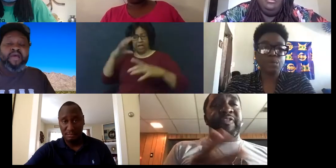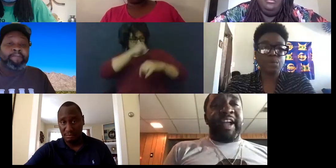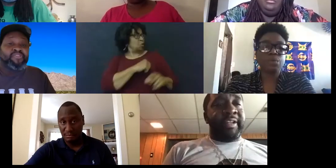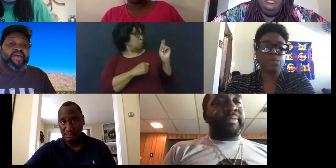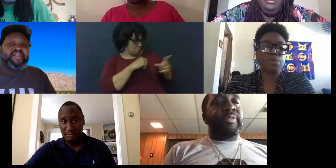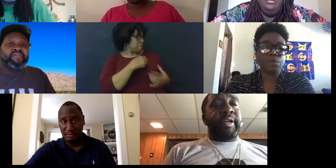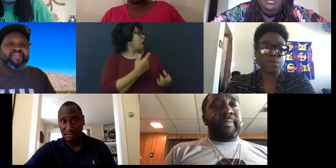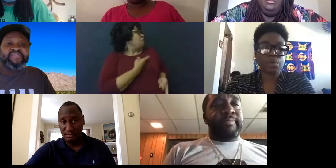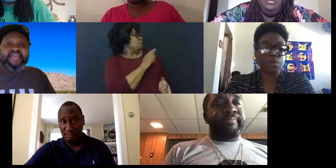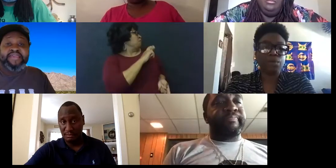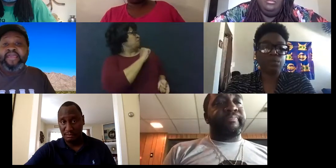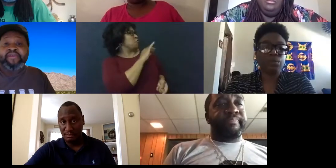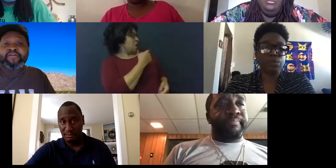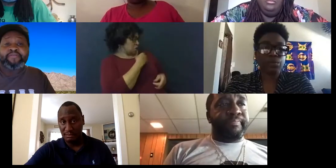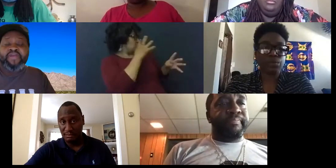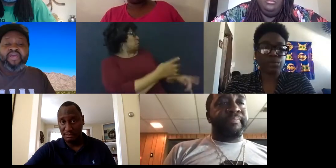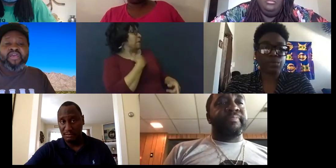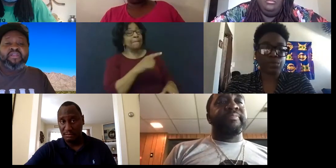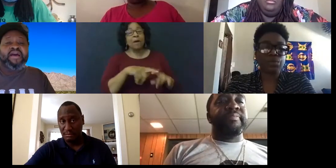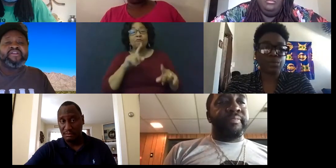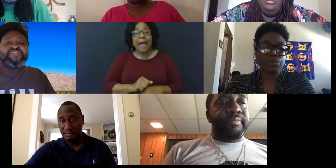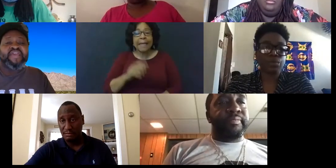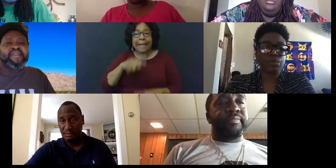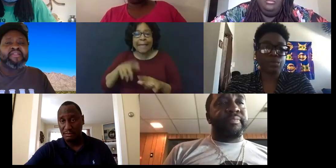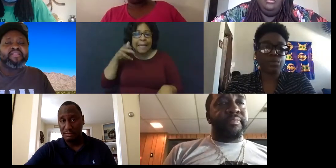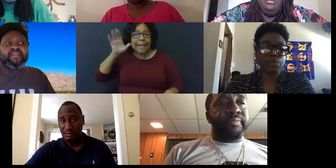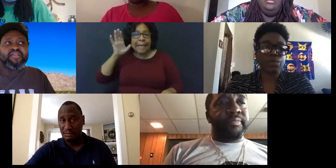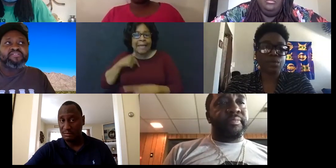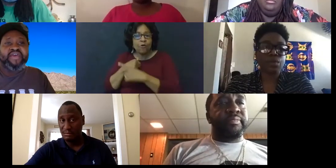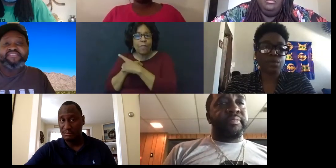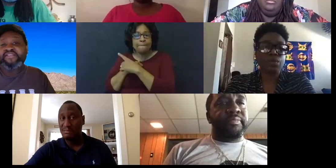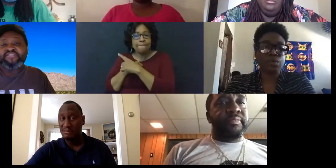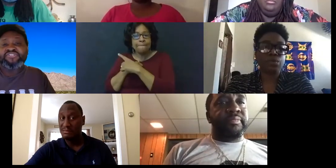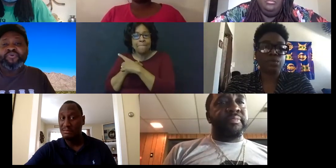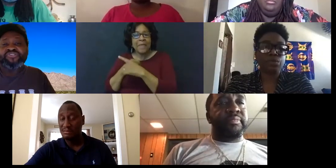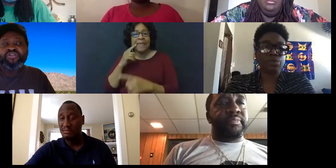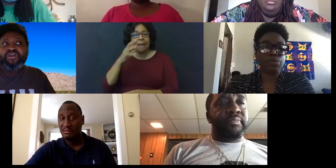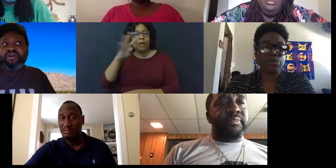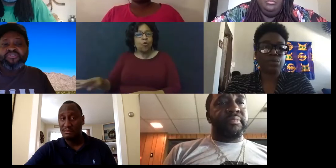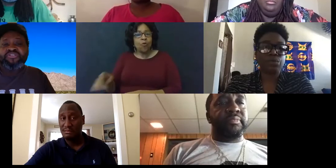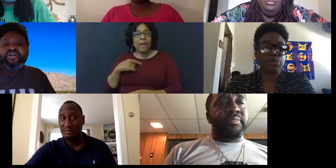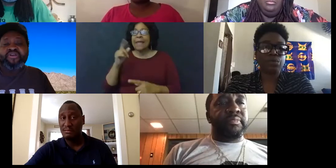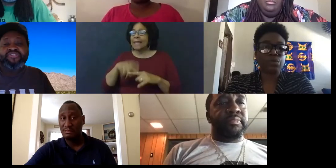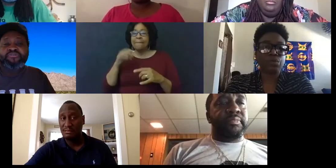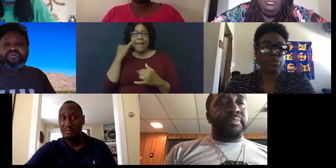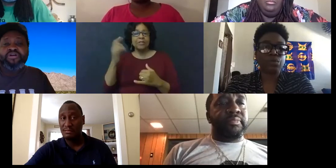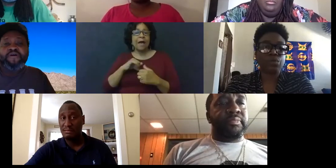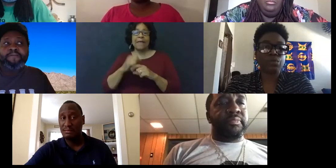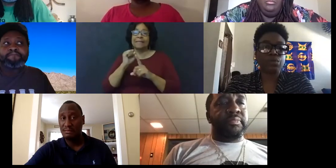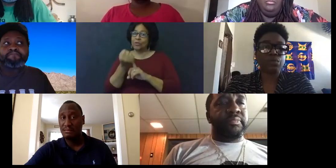them. But the reality of it is they can't hear them, and not understanding that then escalates the situation, which is another